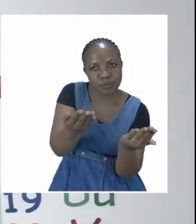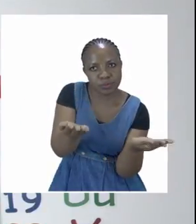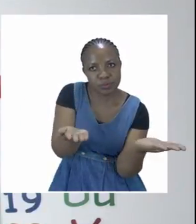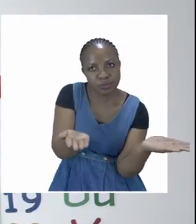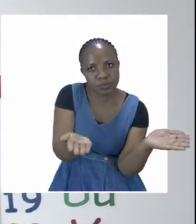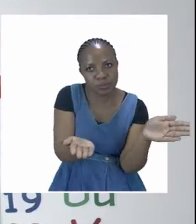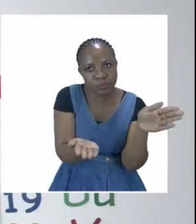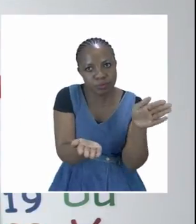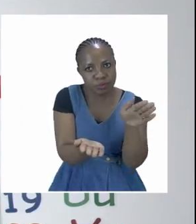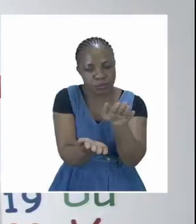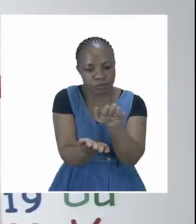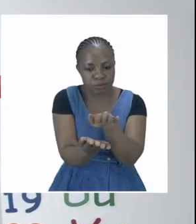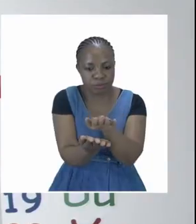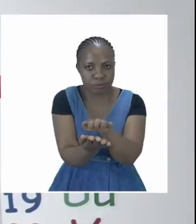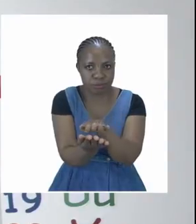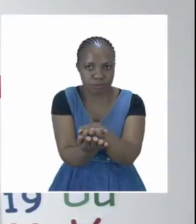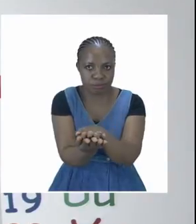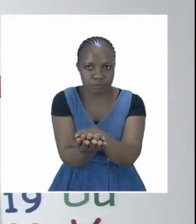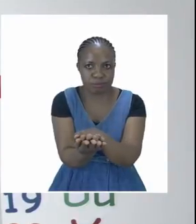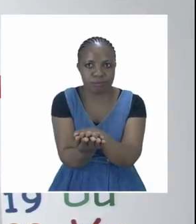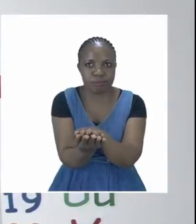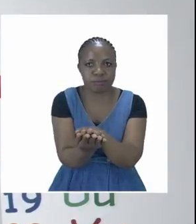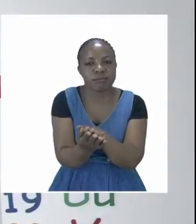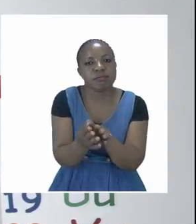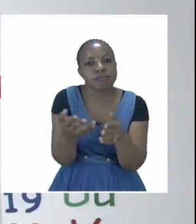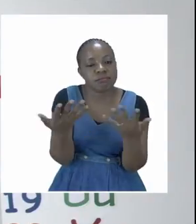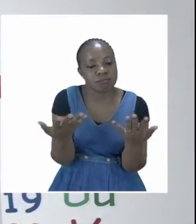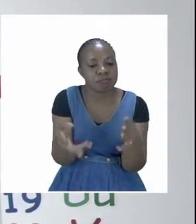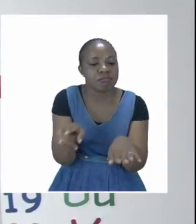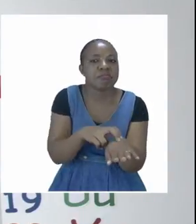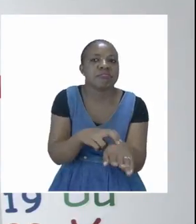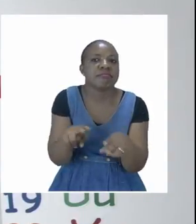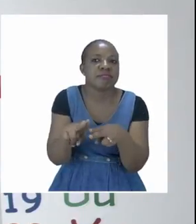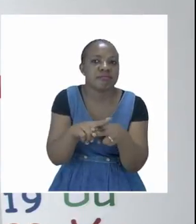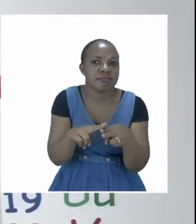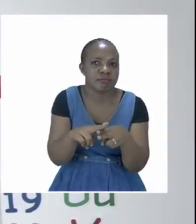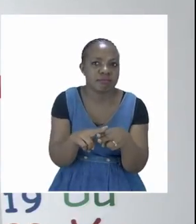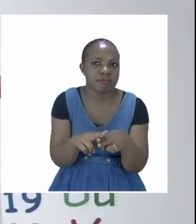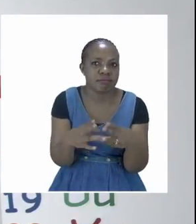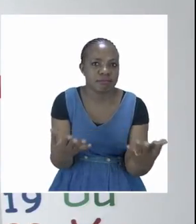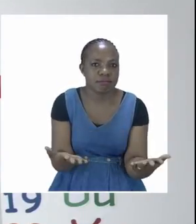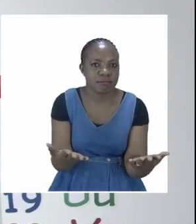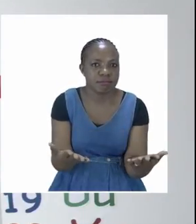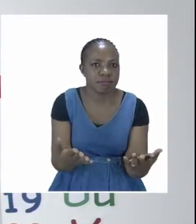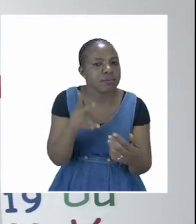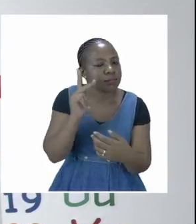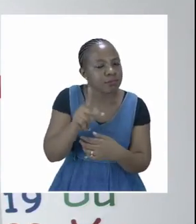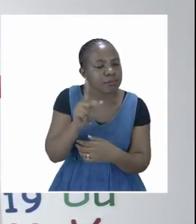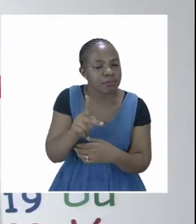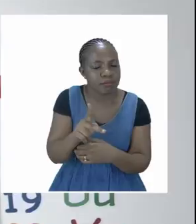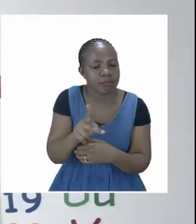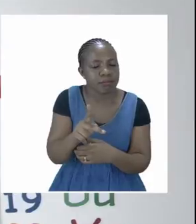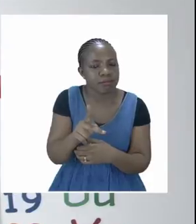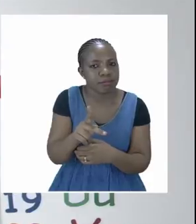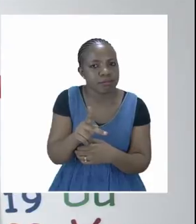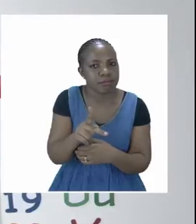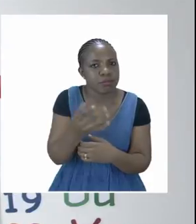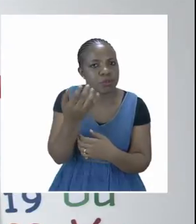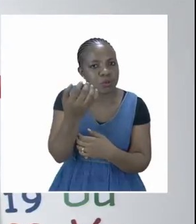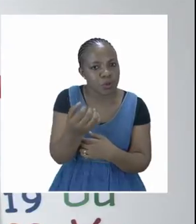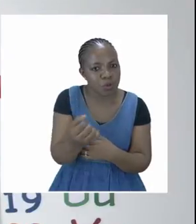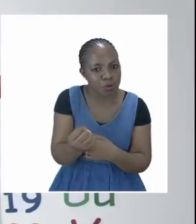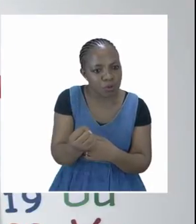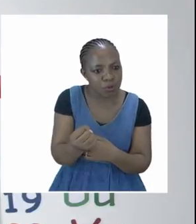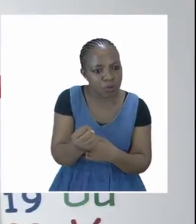it for ready to use. But there is more. We are also available on